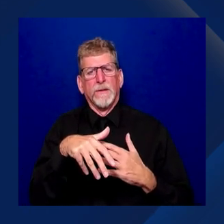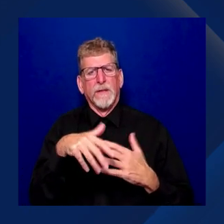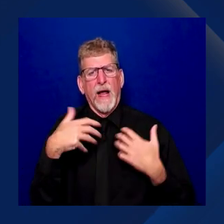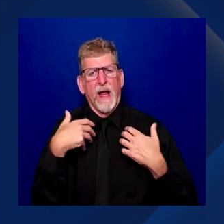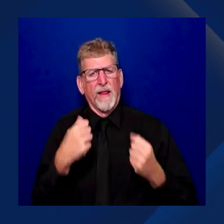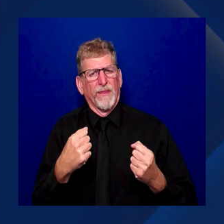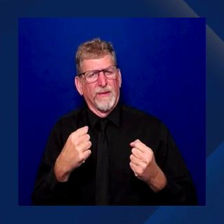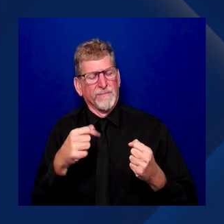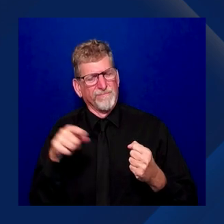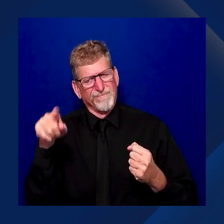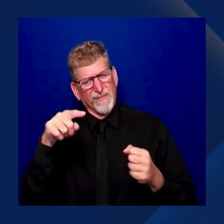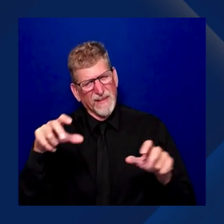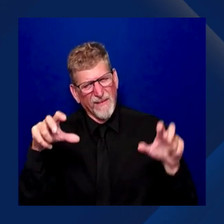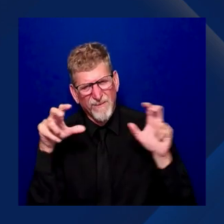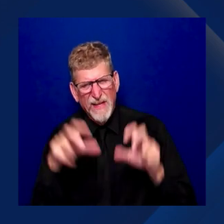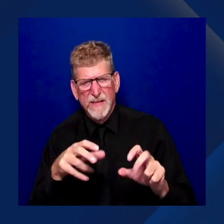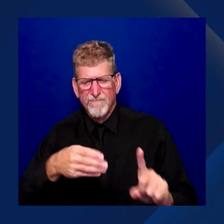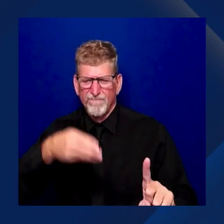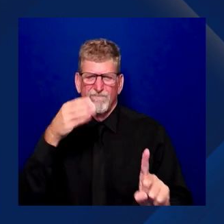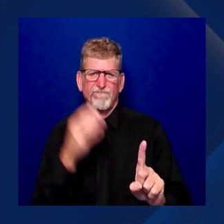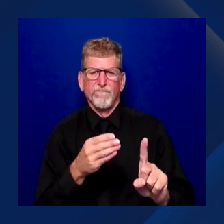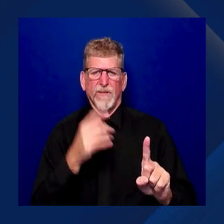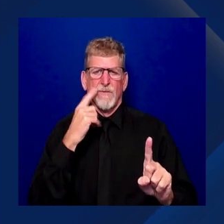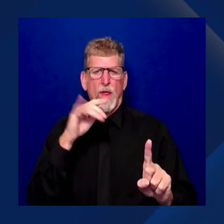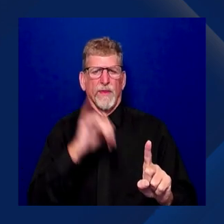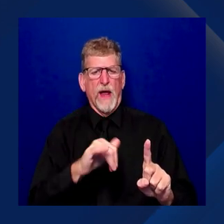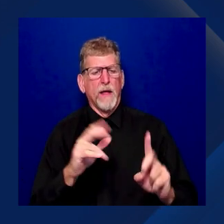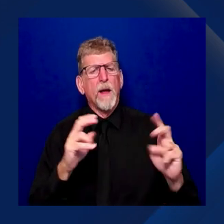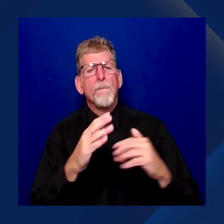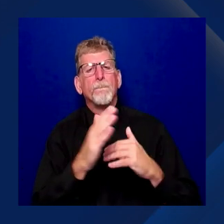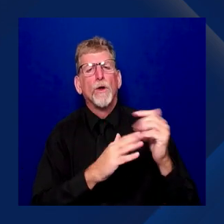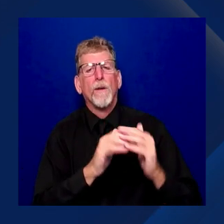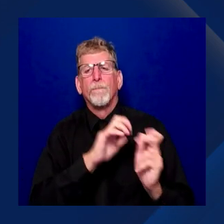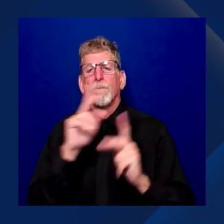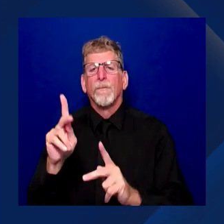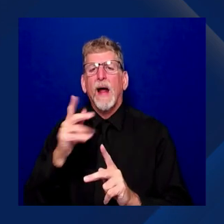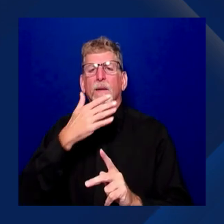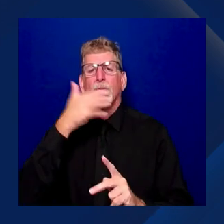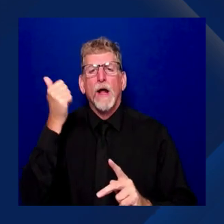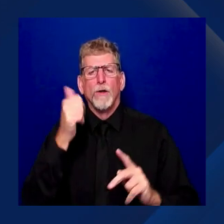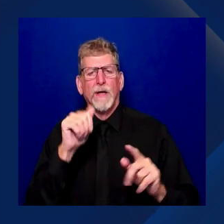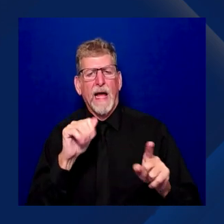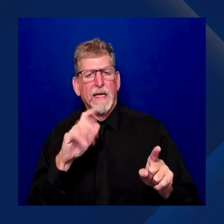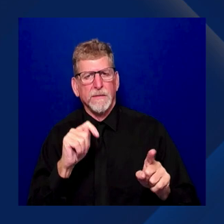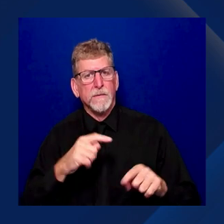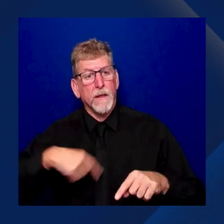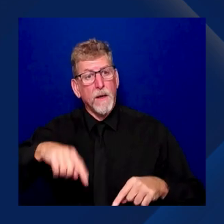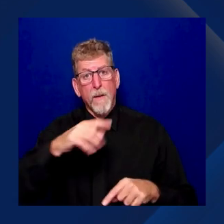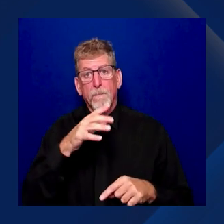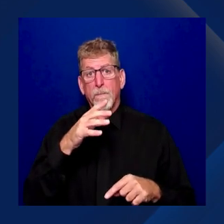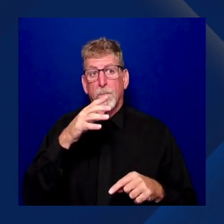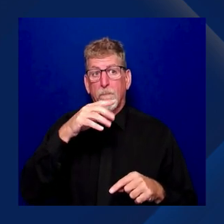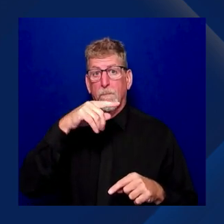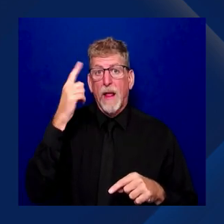of Black women-led organizations and multidisciplinary professionals that provide training, conduct research, analyze policy,